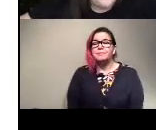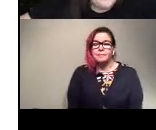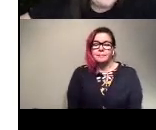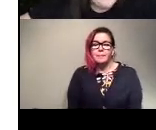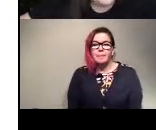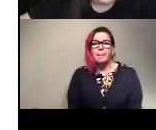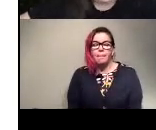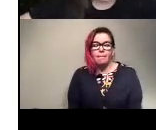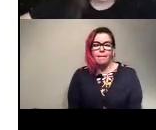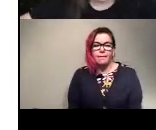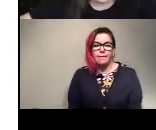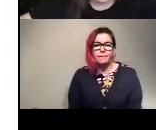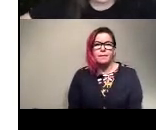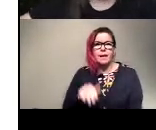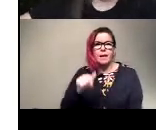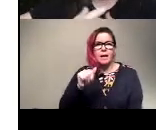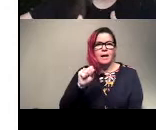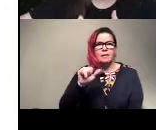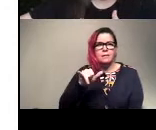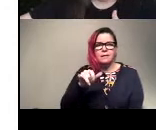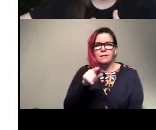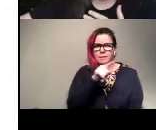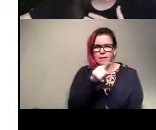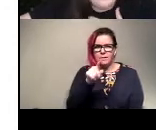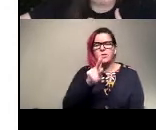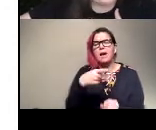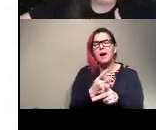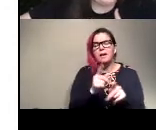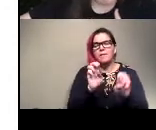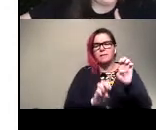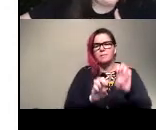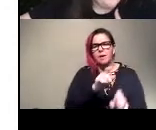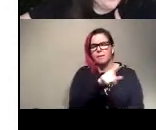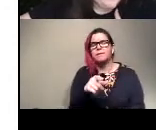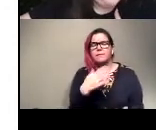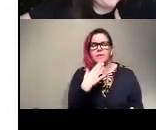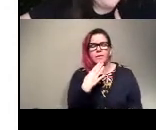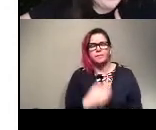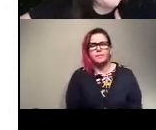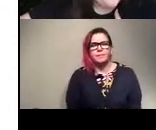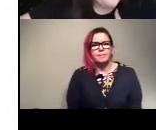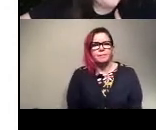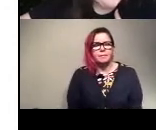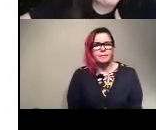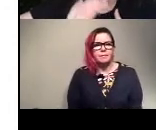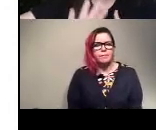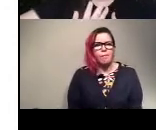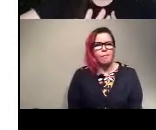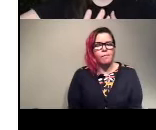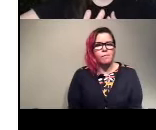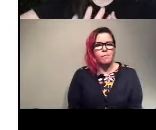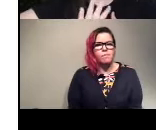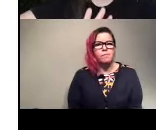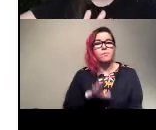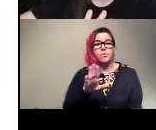Awesome. And an assay is basically just like a type of experiment. Yes, thank you. Yes. Okay, so in your